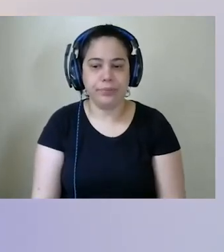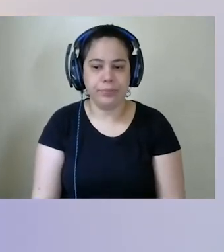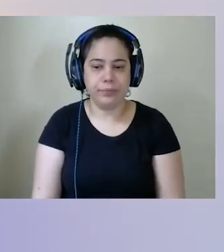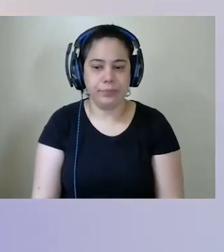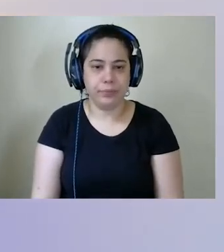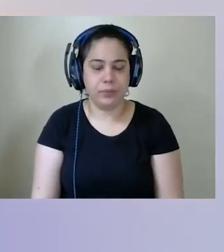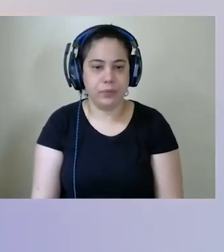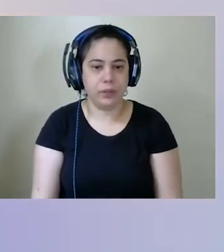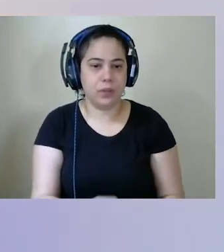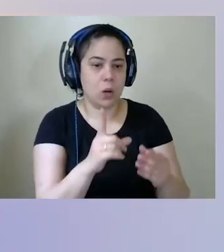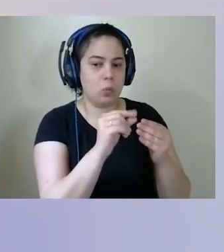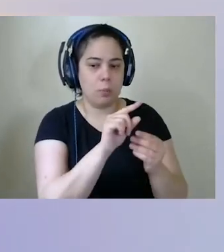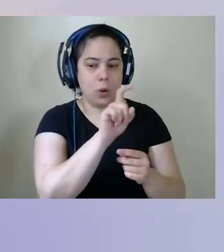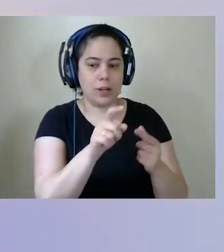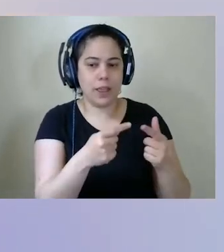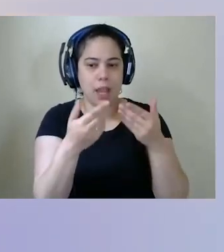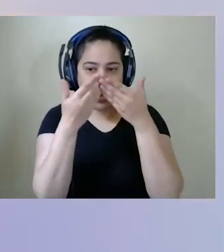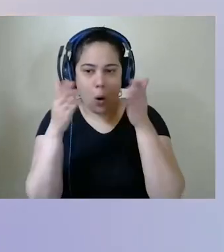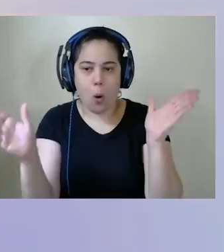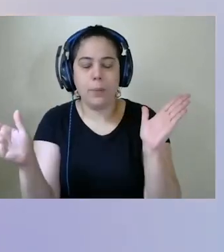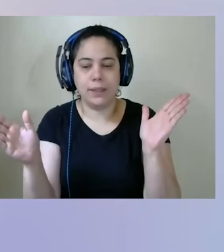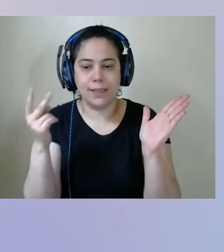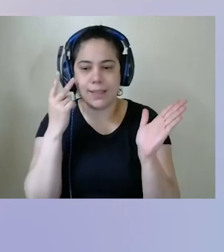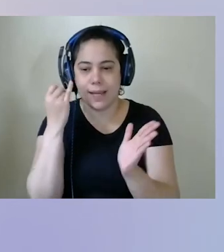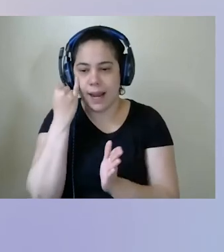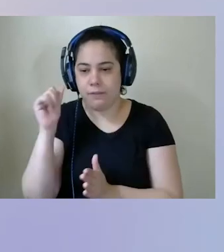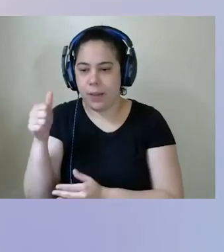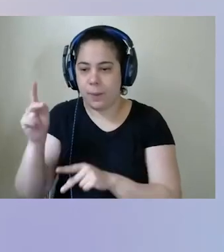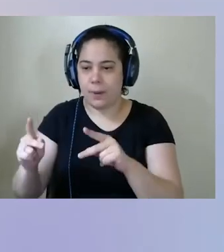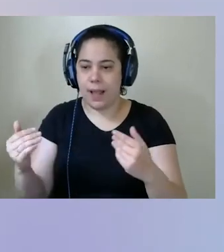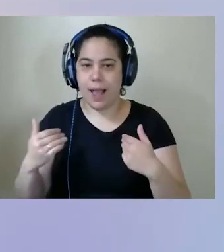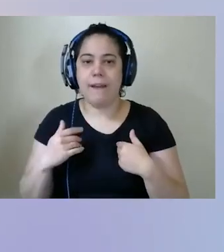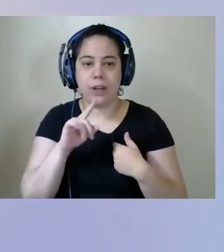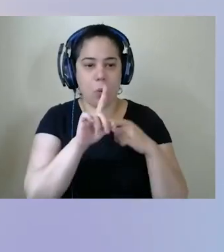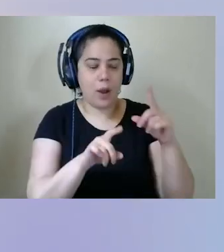One last question, then maybe we could open it up and see if there are some other questions.